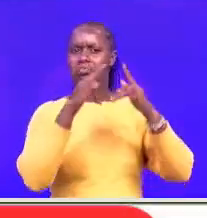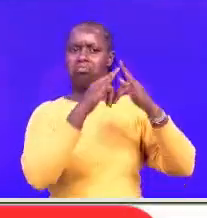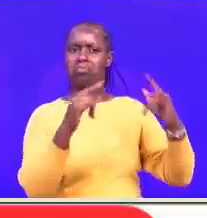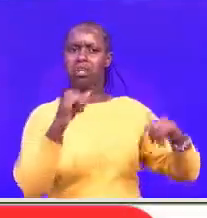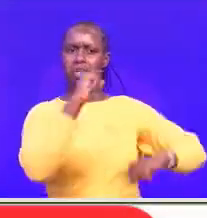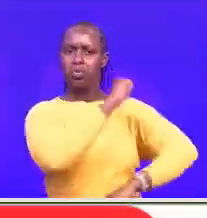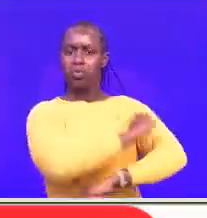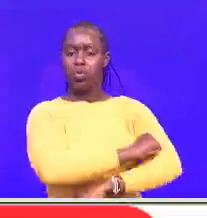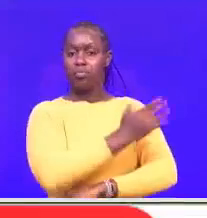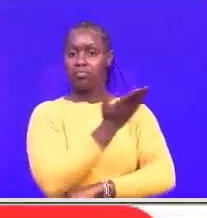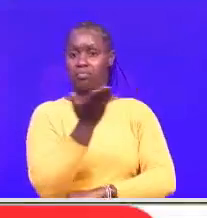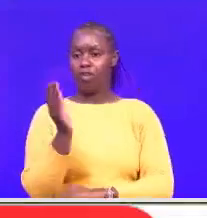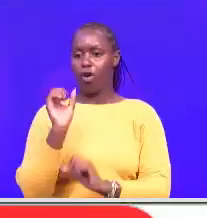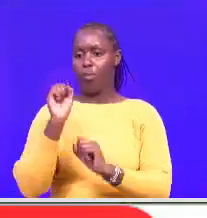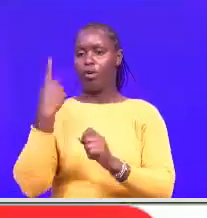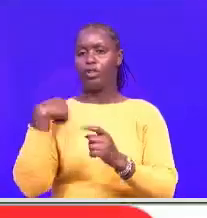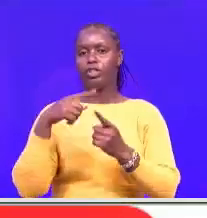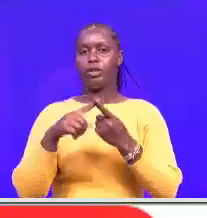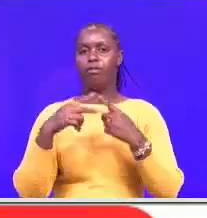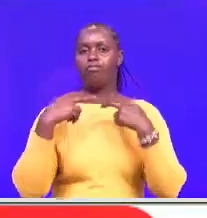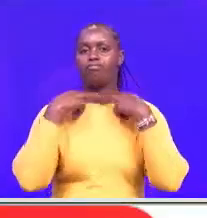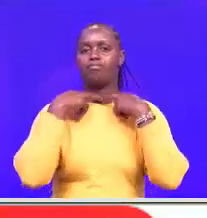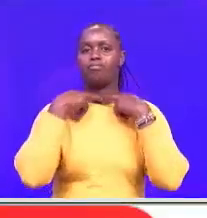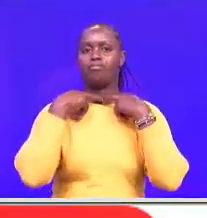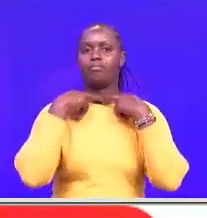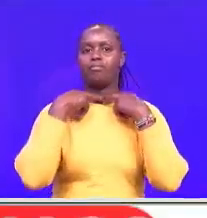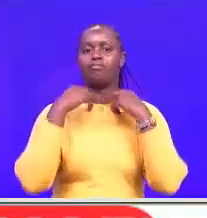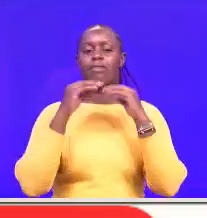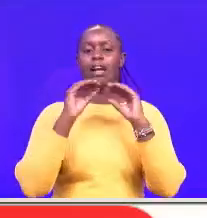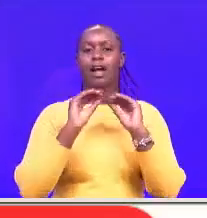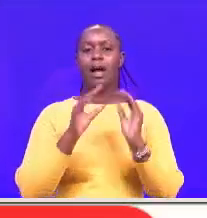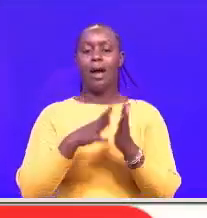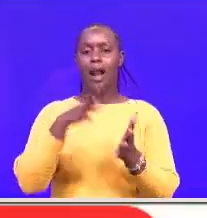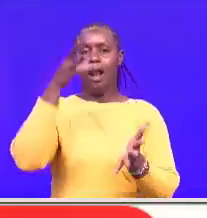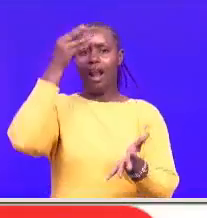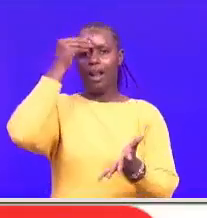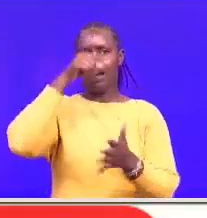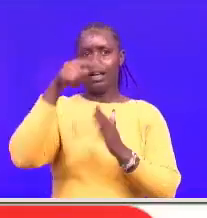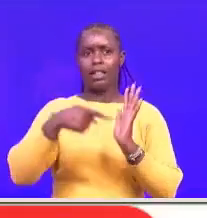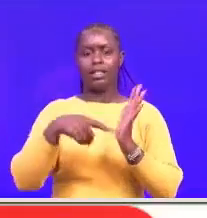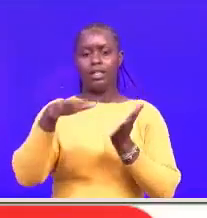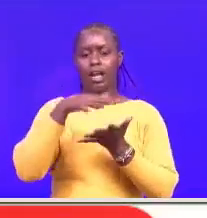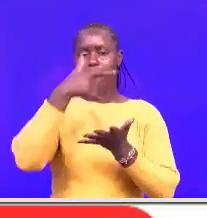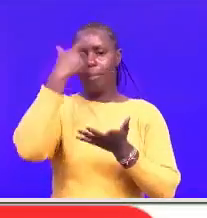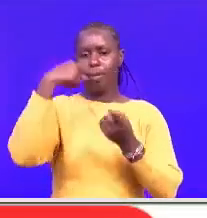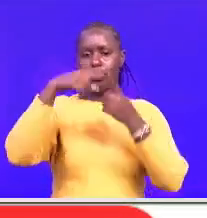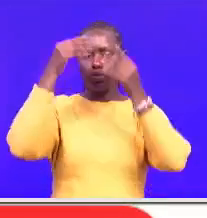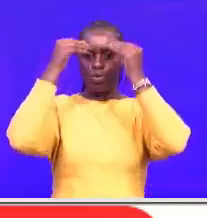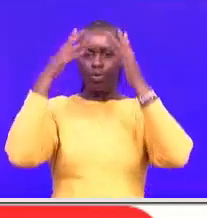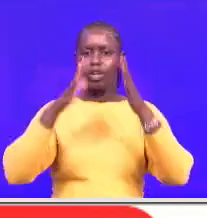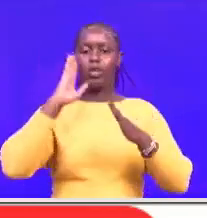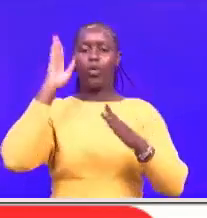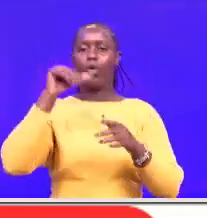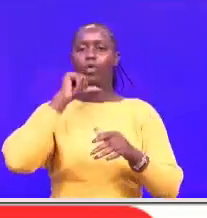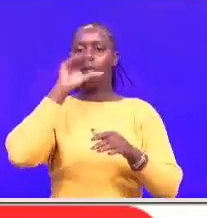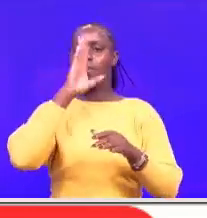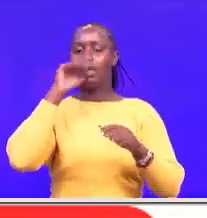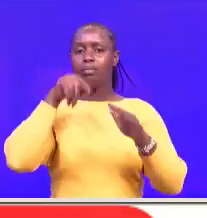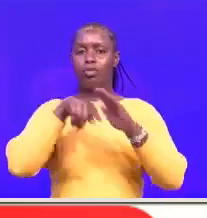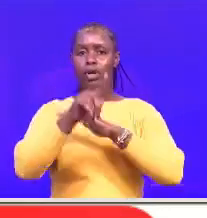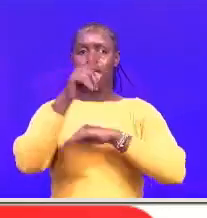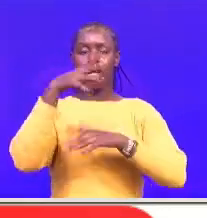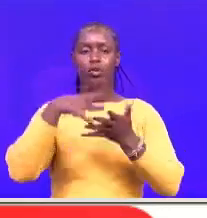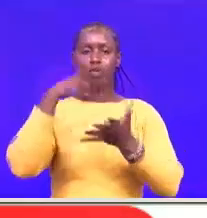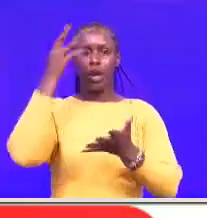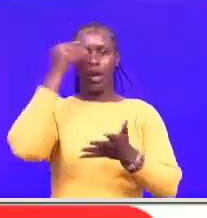shule hizi wanaweza kutatiza masomo katika maeneo hayo, kwani wanafunzi watashindwa kuhudhuria masomo yao kwa kuwepo